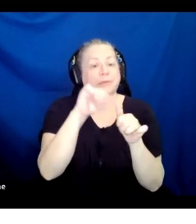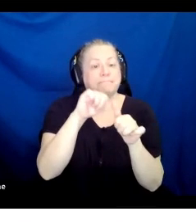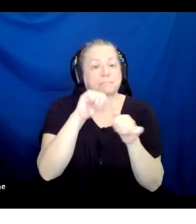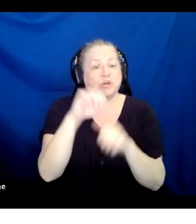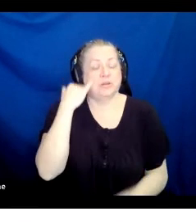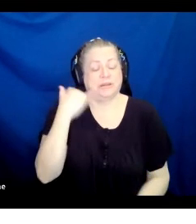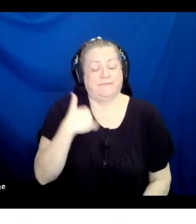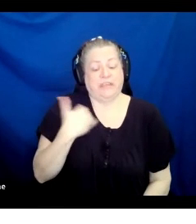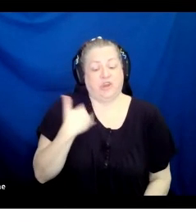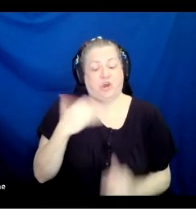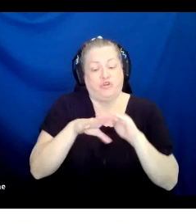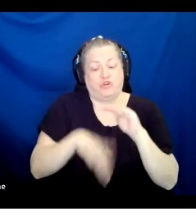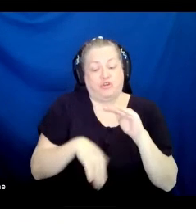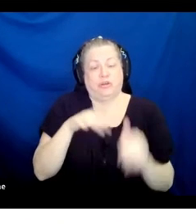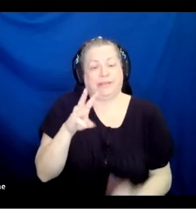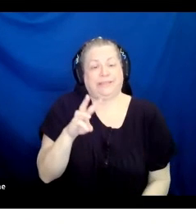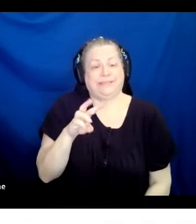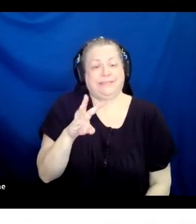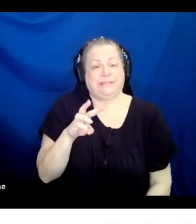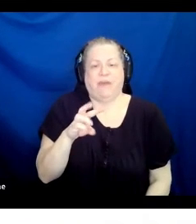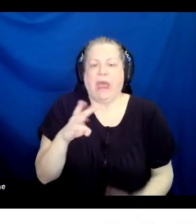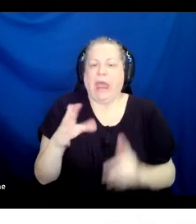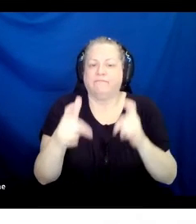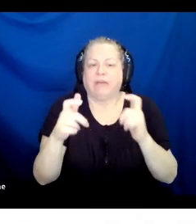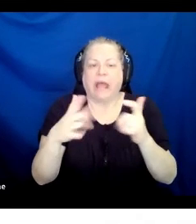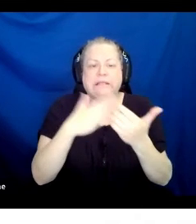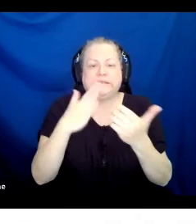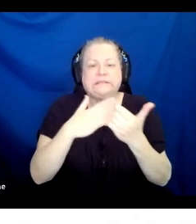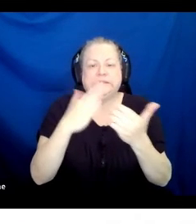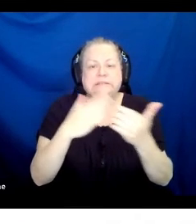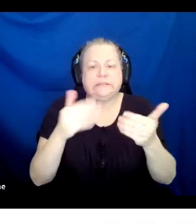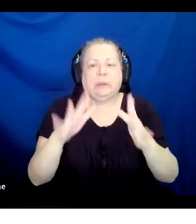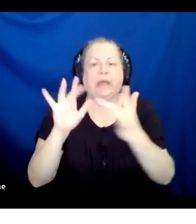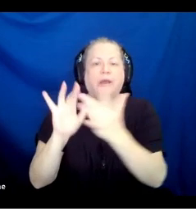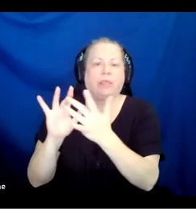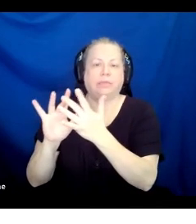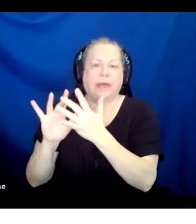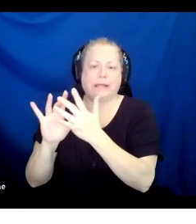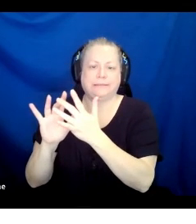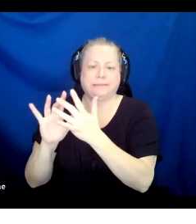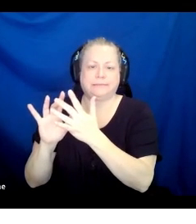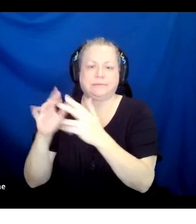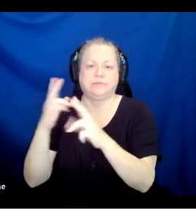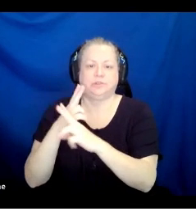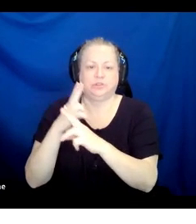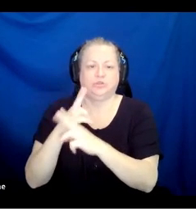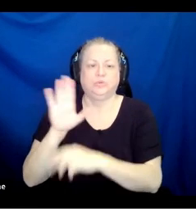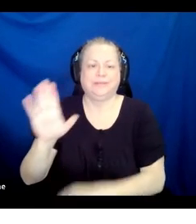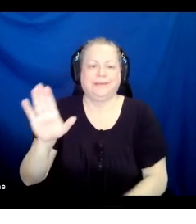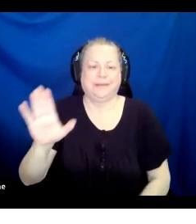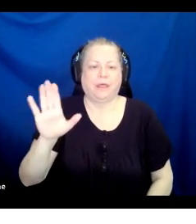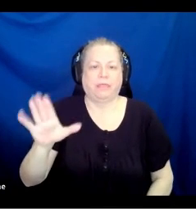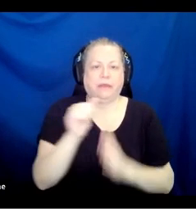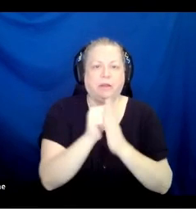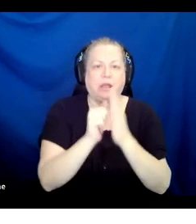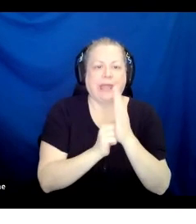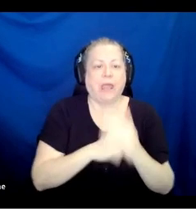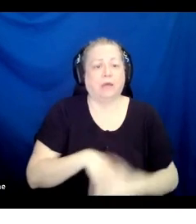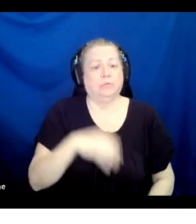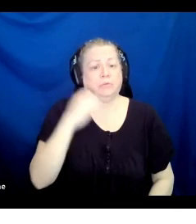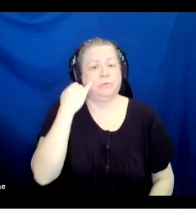under 65, the fastest and easiest way to renew their coverage is online using their HICS account. If members are